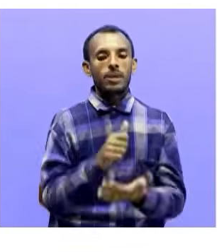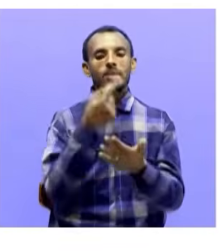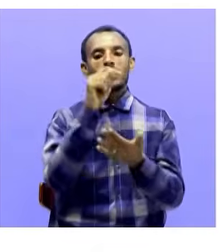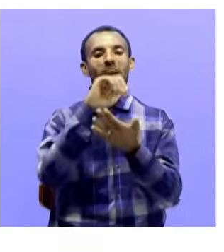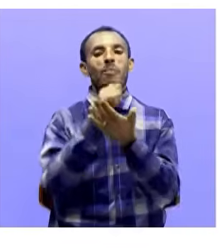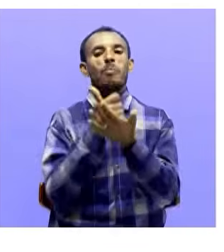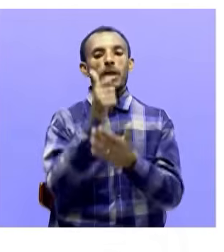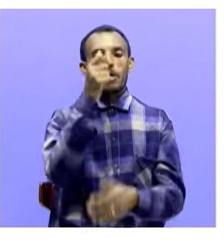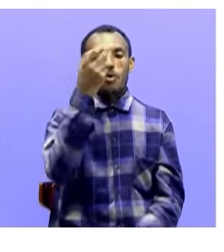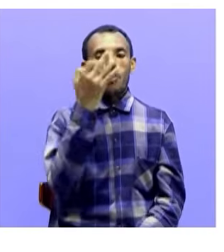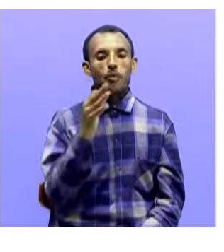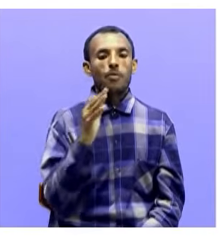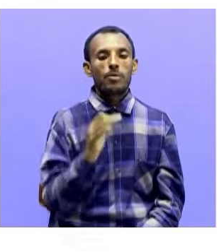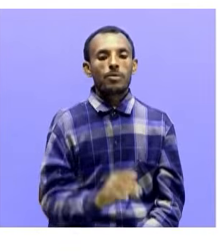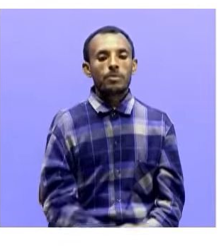of